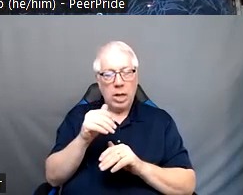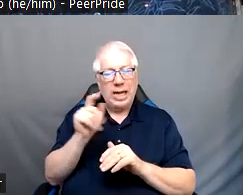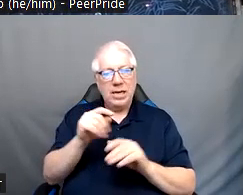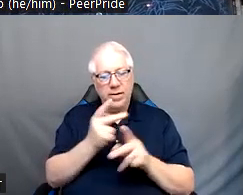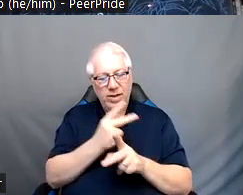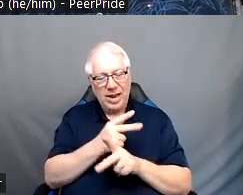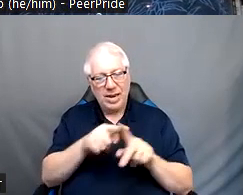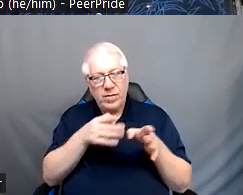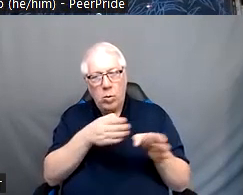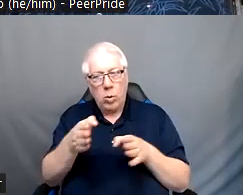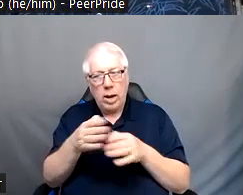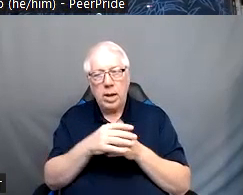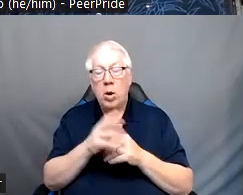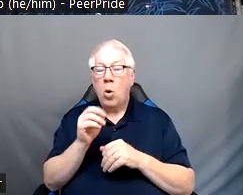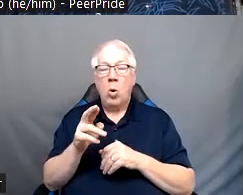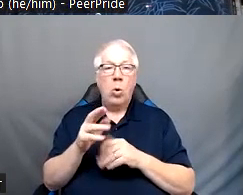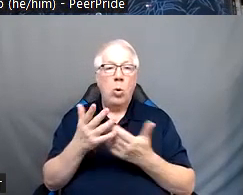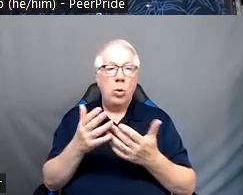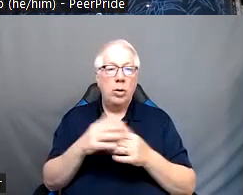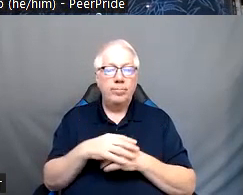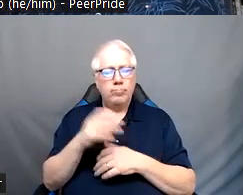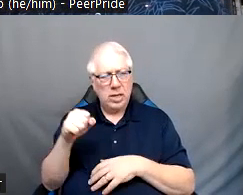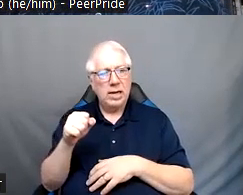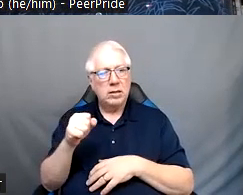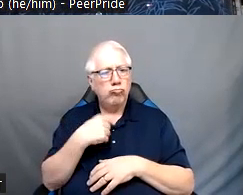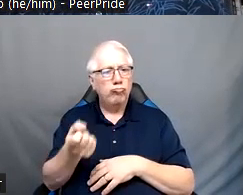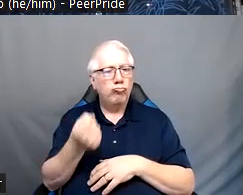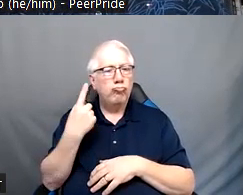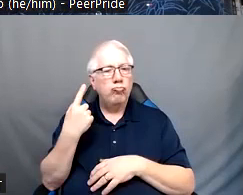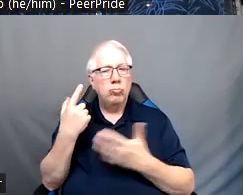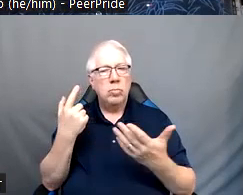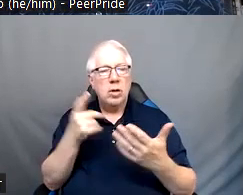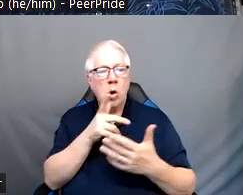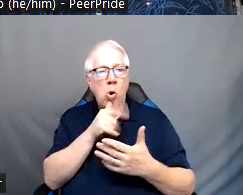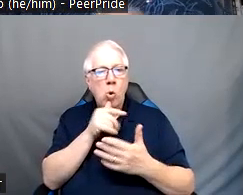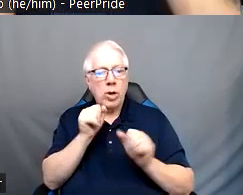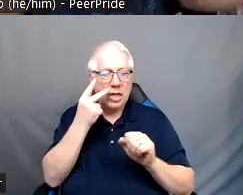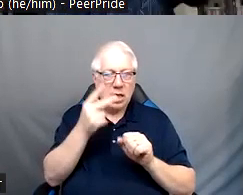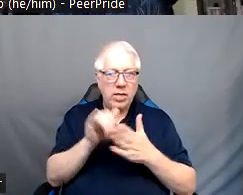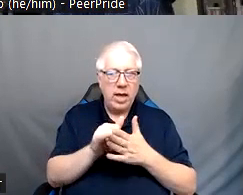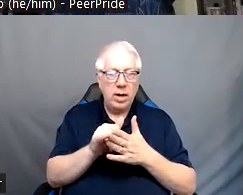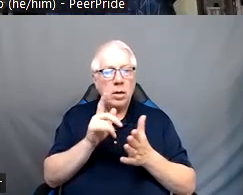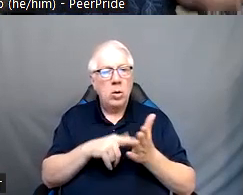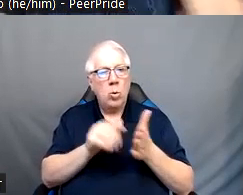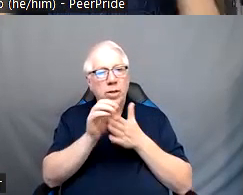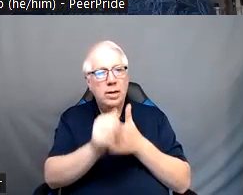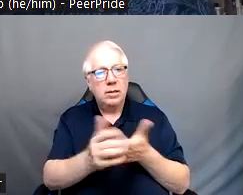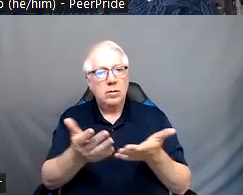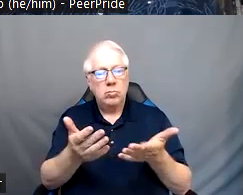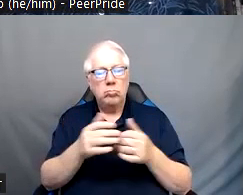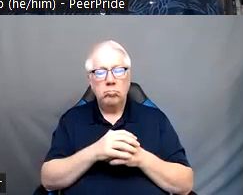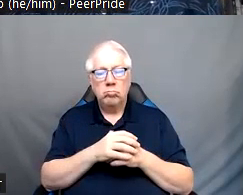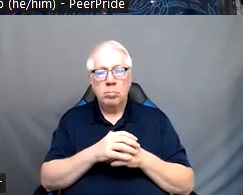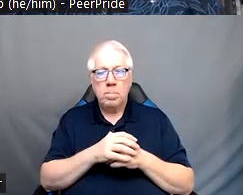out a different way to go about it, or yes, I do understand who's going to be able to see that, what that leads to, or what the implications